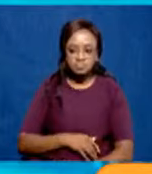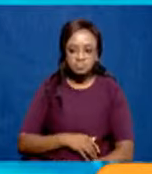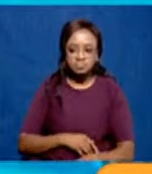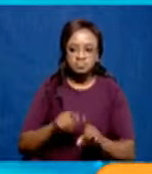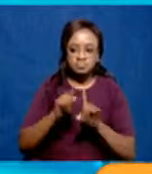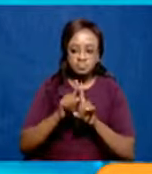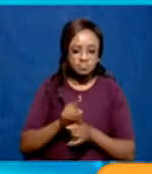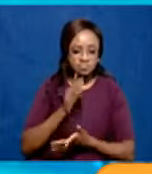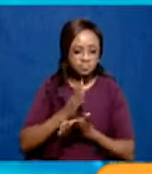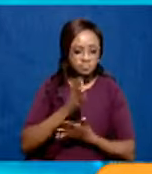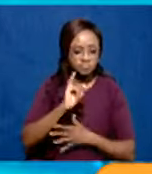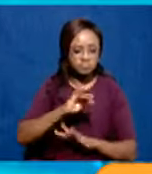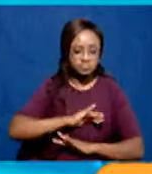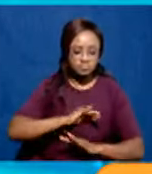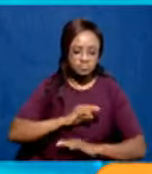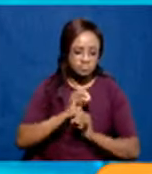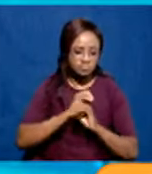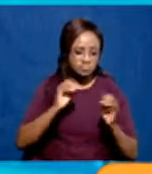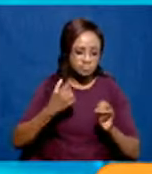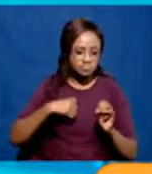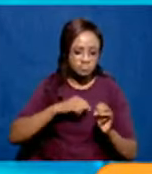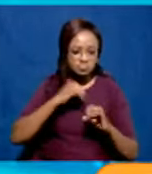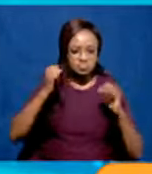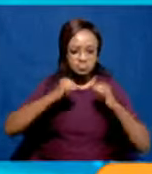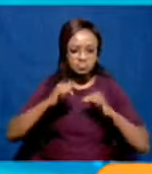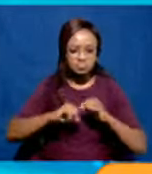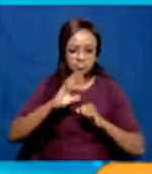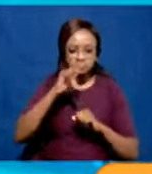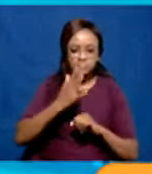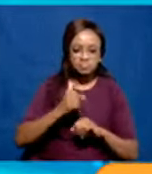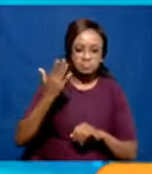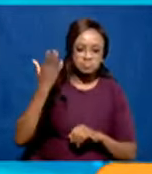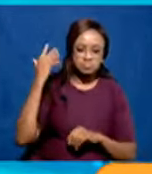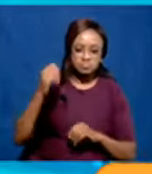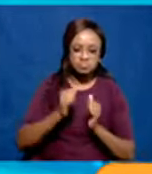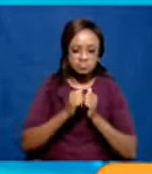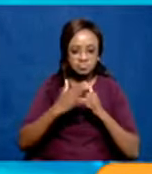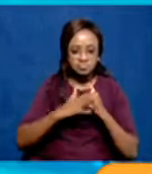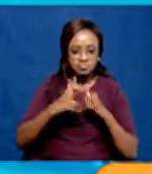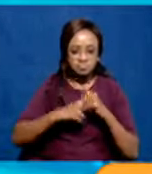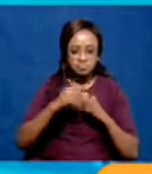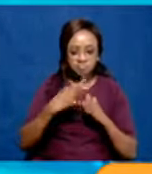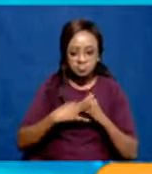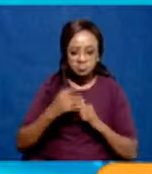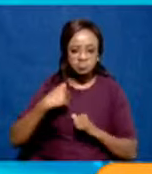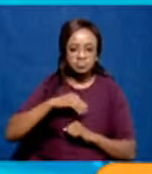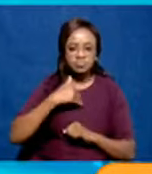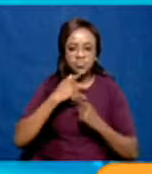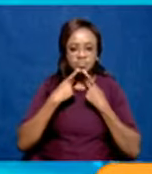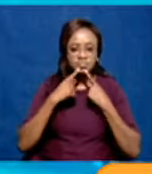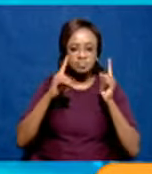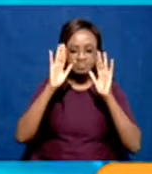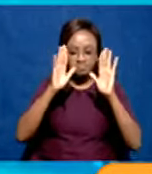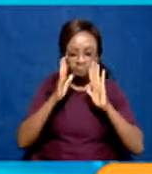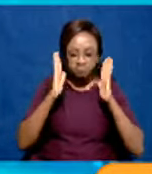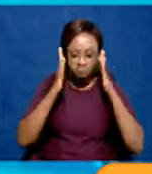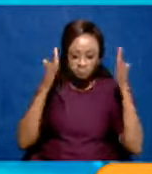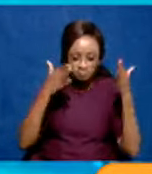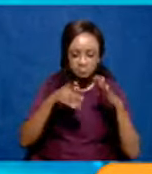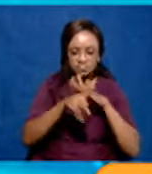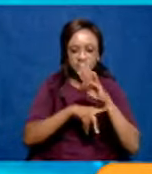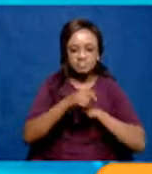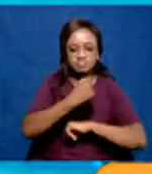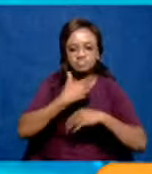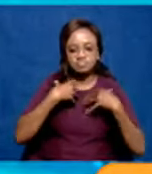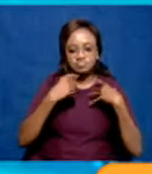itself is not optimal, and it is agreed worldwide. You know, since 1978, there was a declaration that we should focus on primary health care. So now we